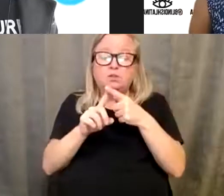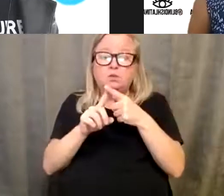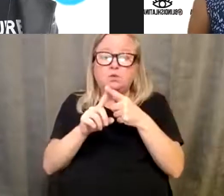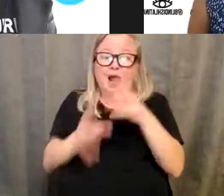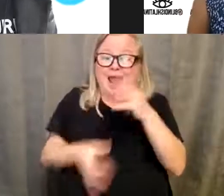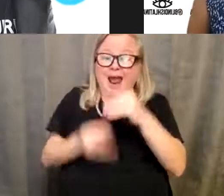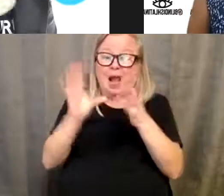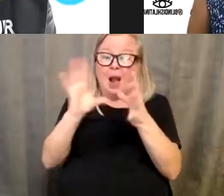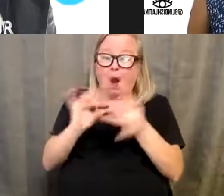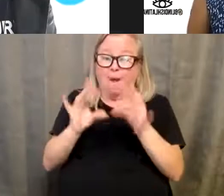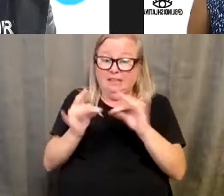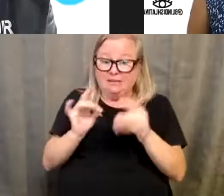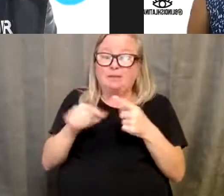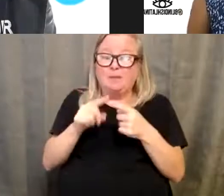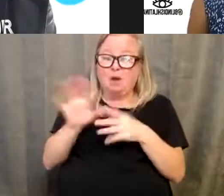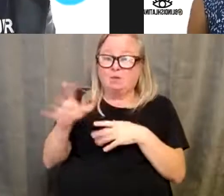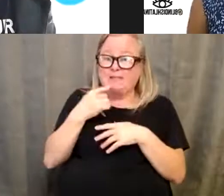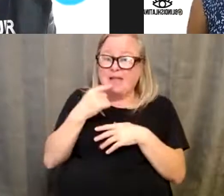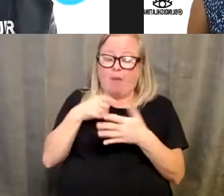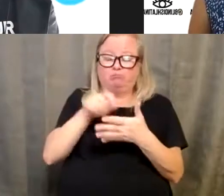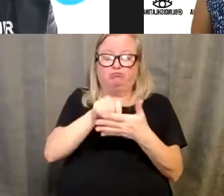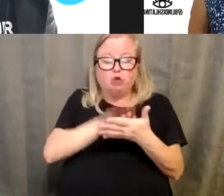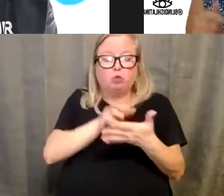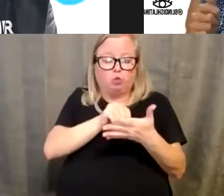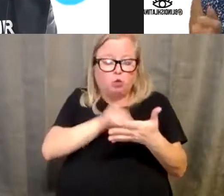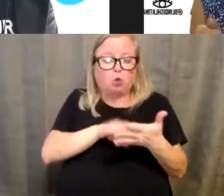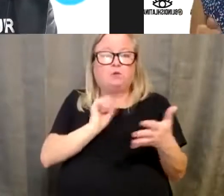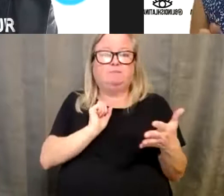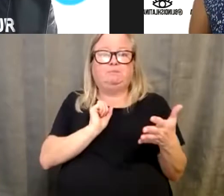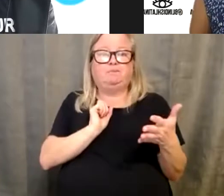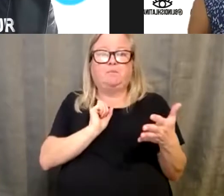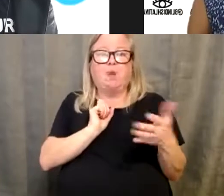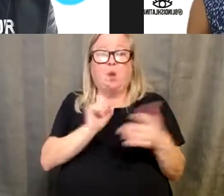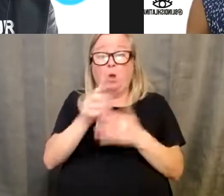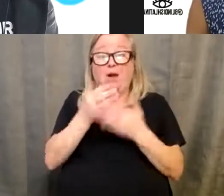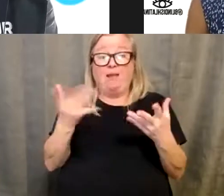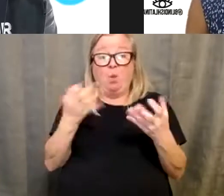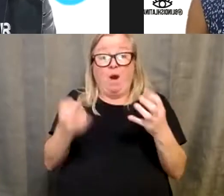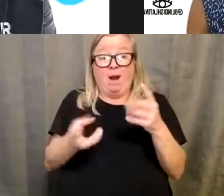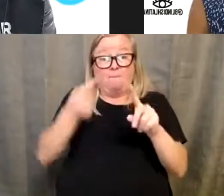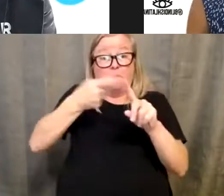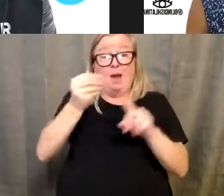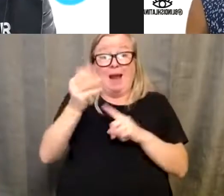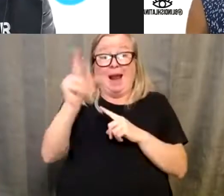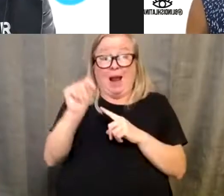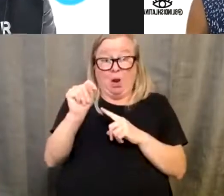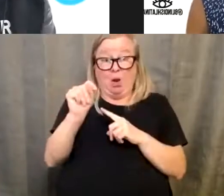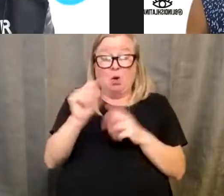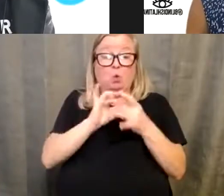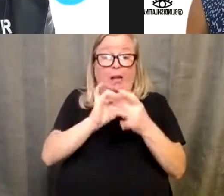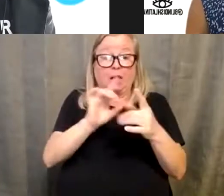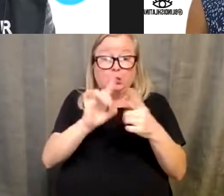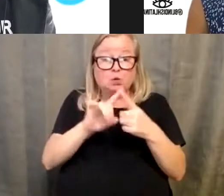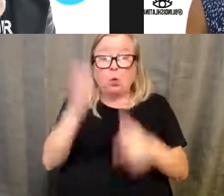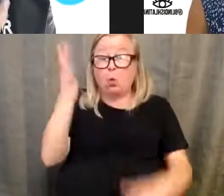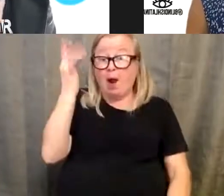to some of the things you said, and I was taking notes. But one of the things I want to point out in terms of